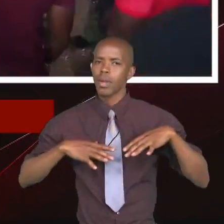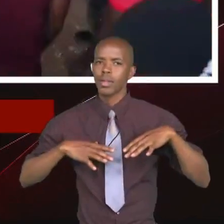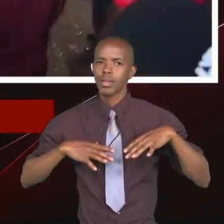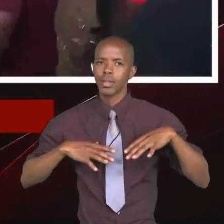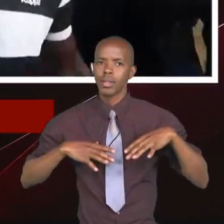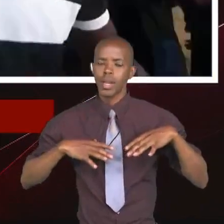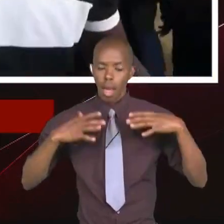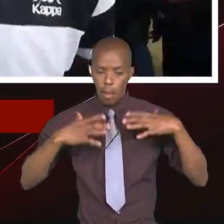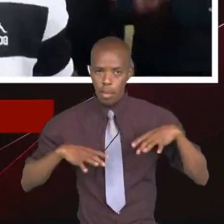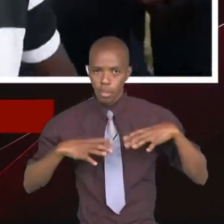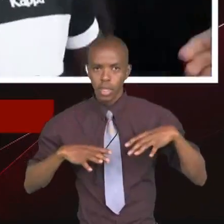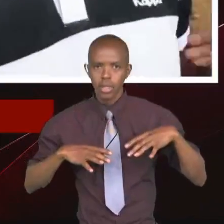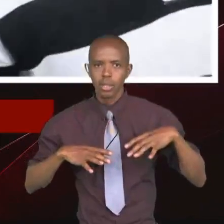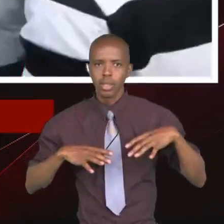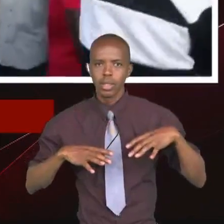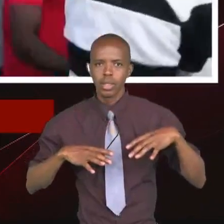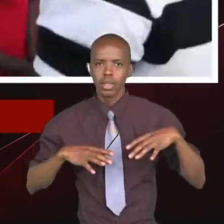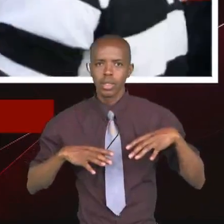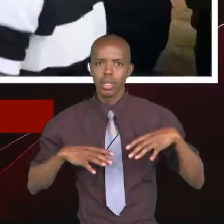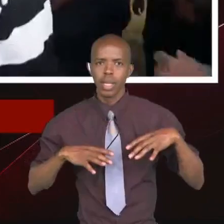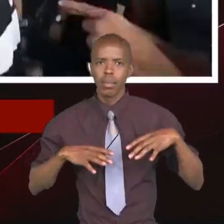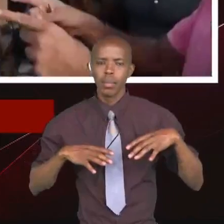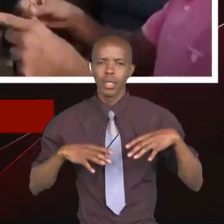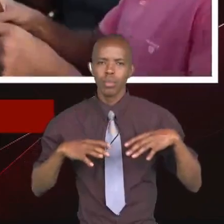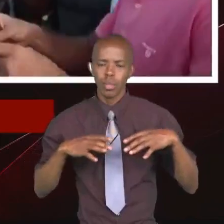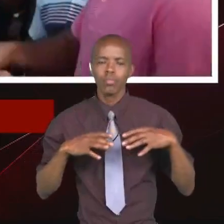people were just getting to warm up to it